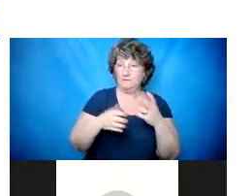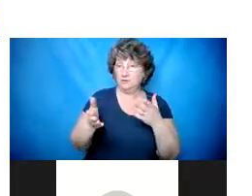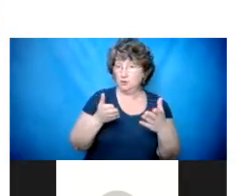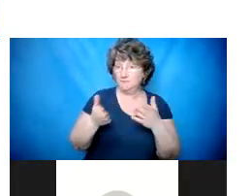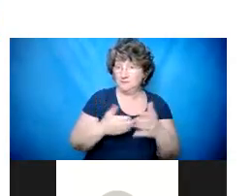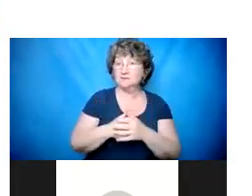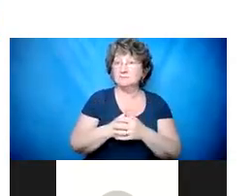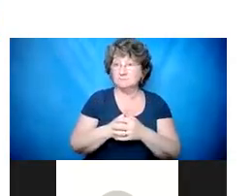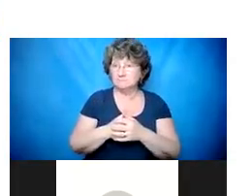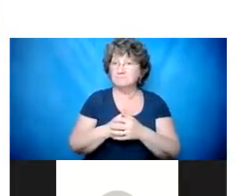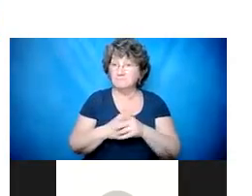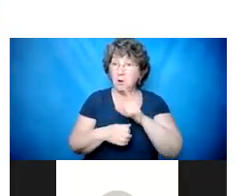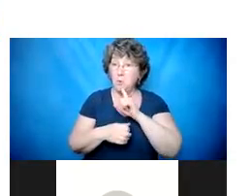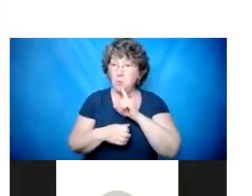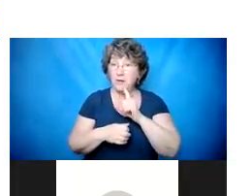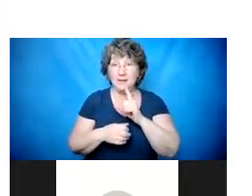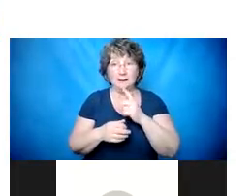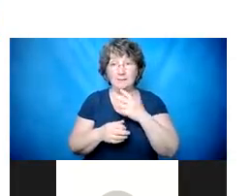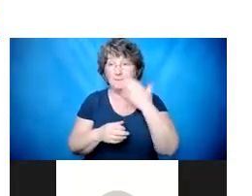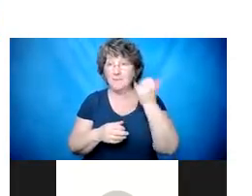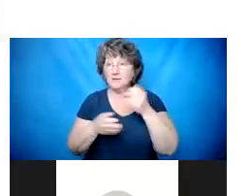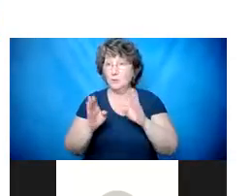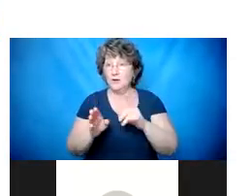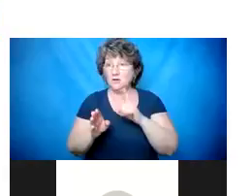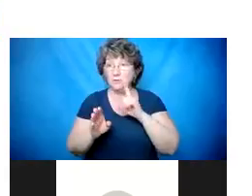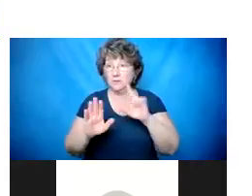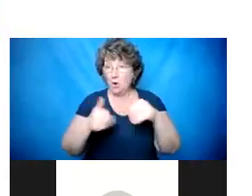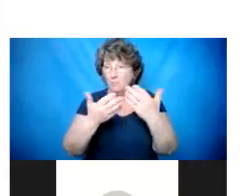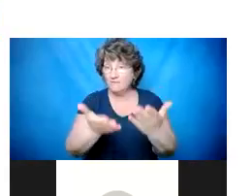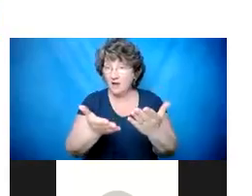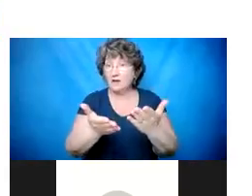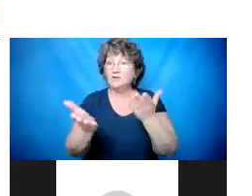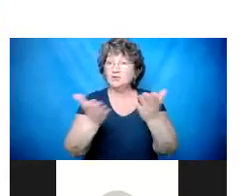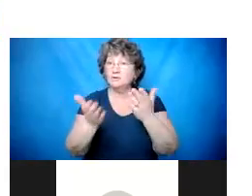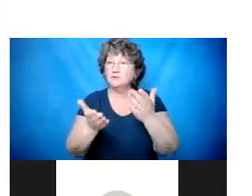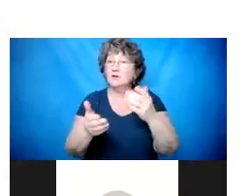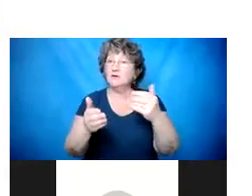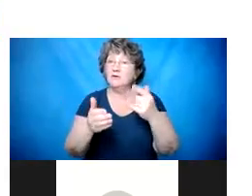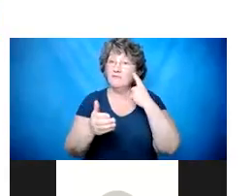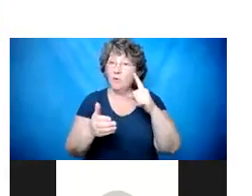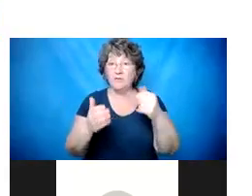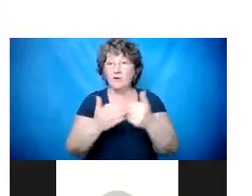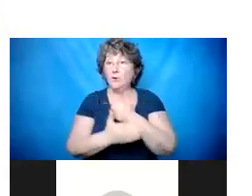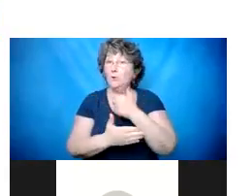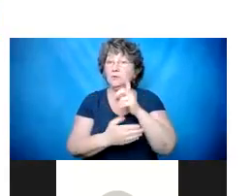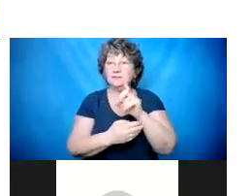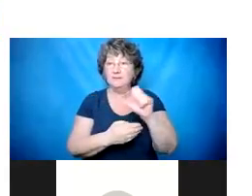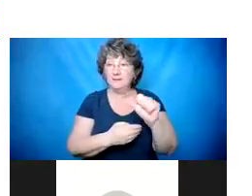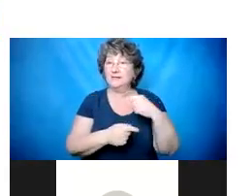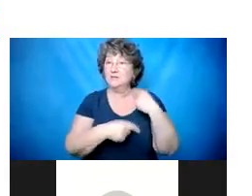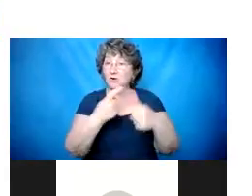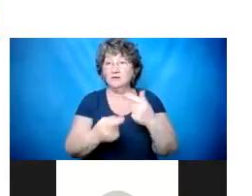and programs to educate our new intellectual and developmental disability generation of our youth. Maybe we need to change our